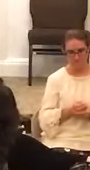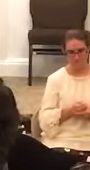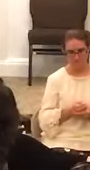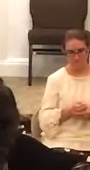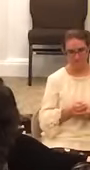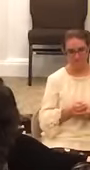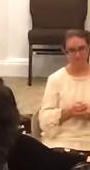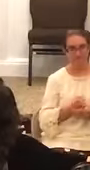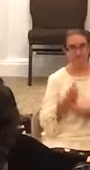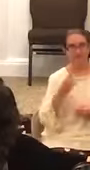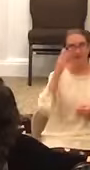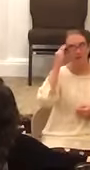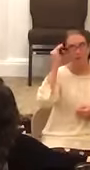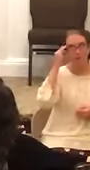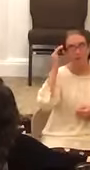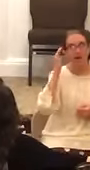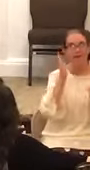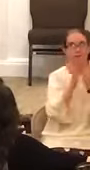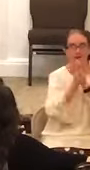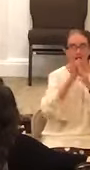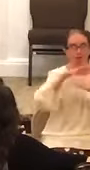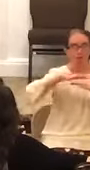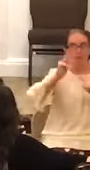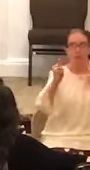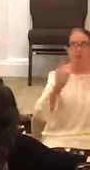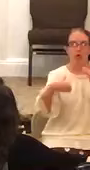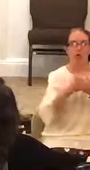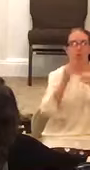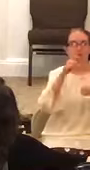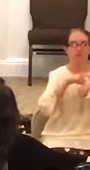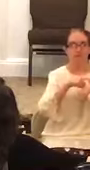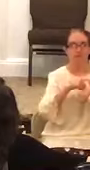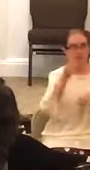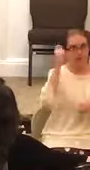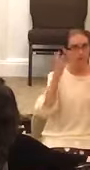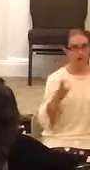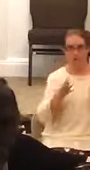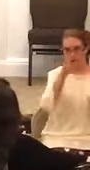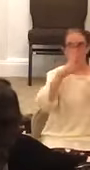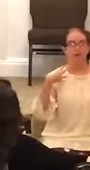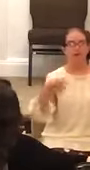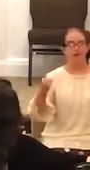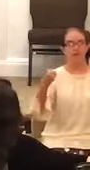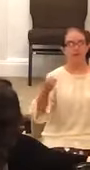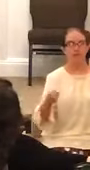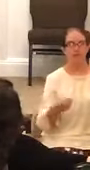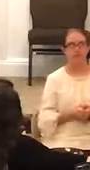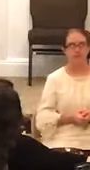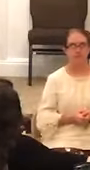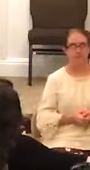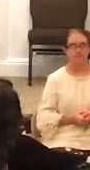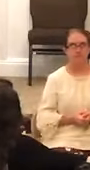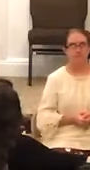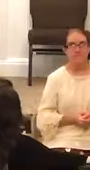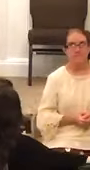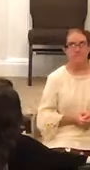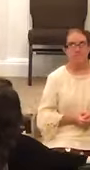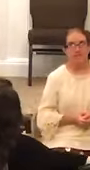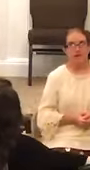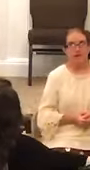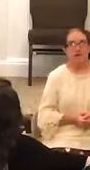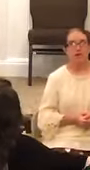Yes, sir. You know, somebody said, well, why y'all pray over folks all the time? Well, because we want God to heal them. Amen. Hallelujah.